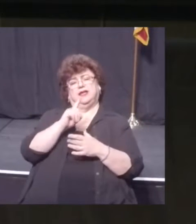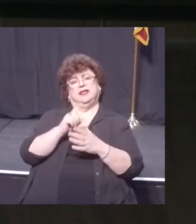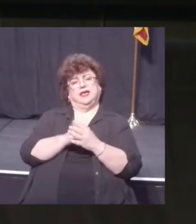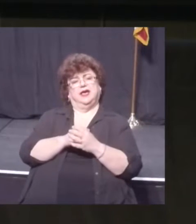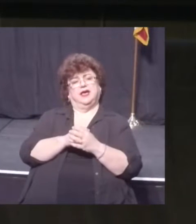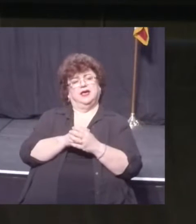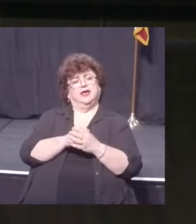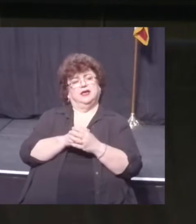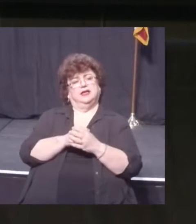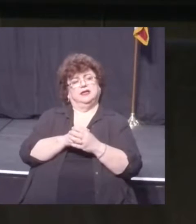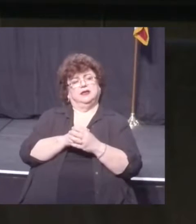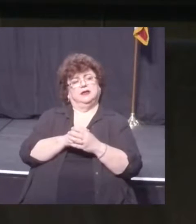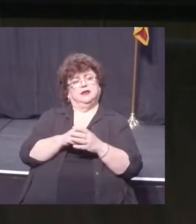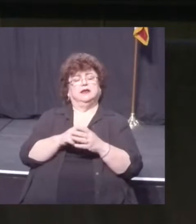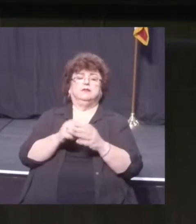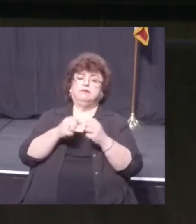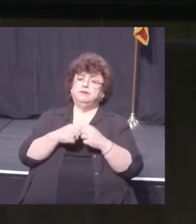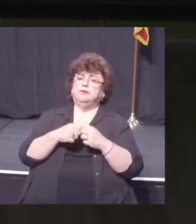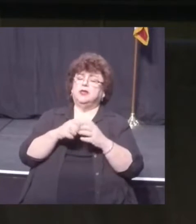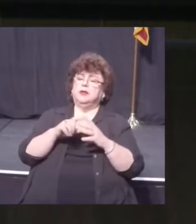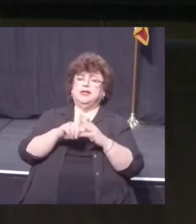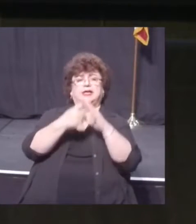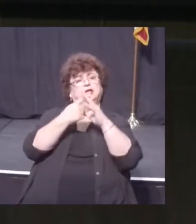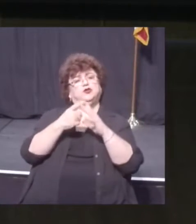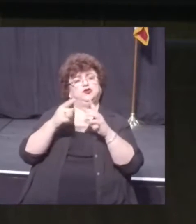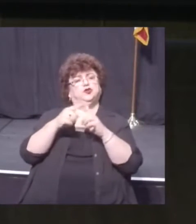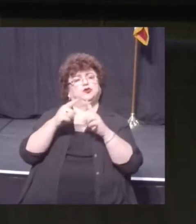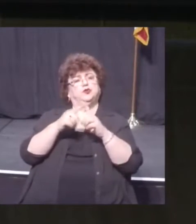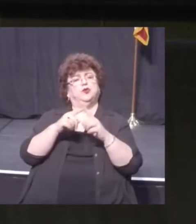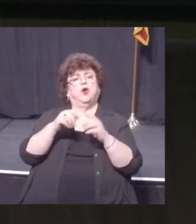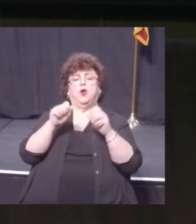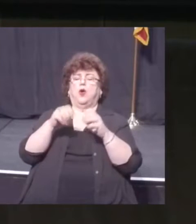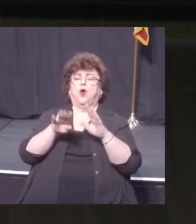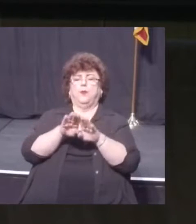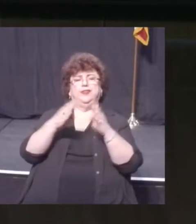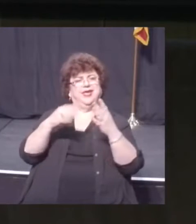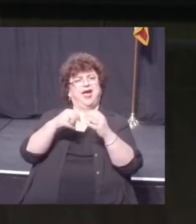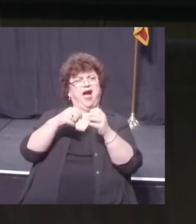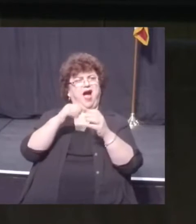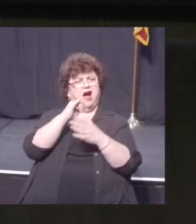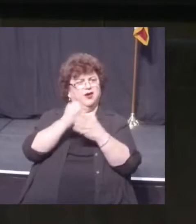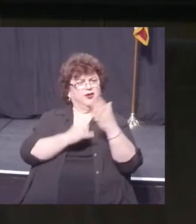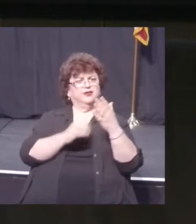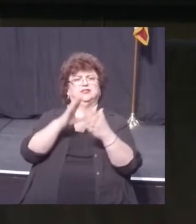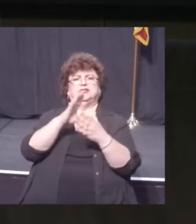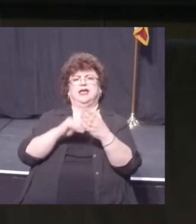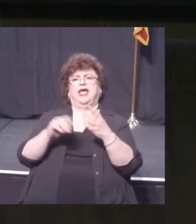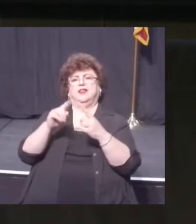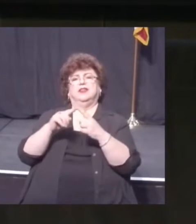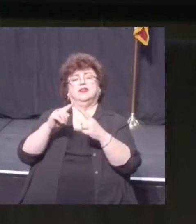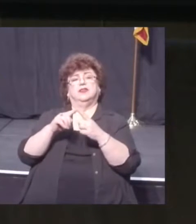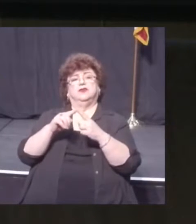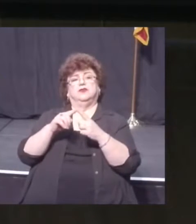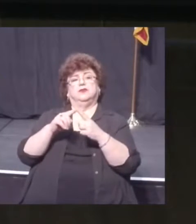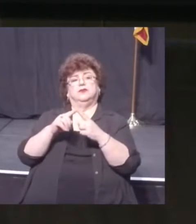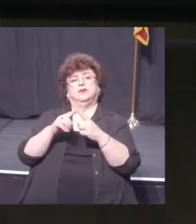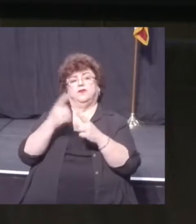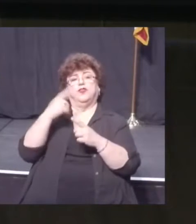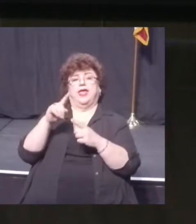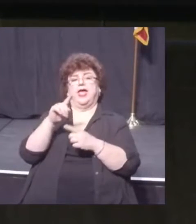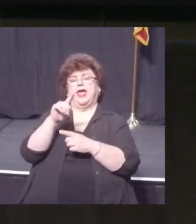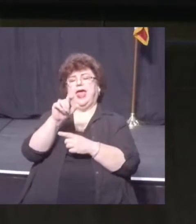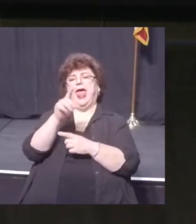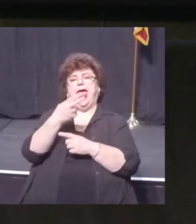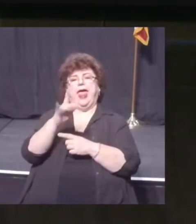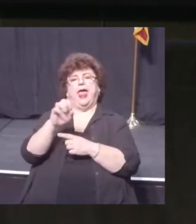to revitalize the arts and the downtown corridor by agreeing to operate the Hammer Theater Center for the next 3